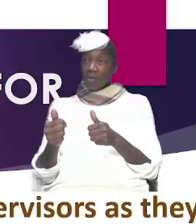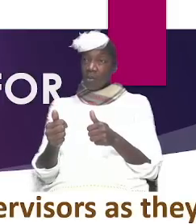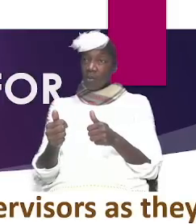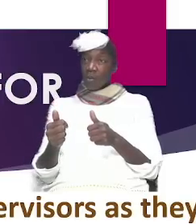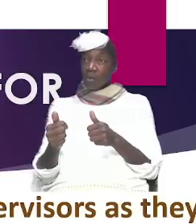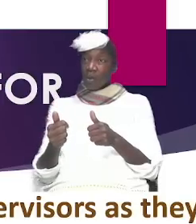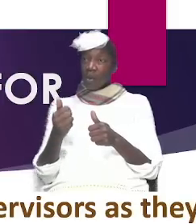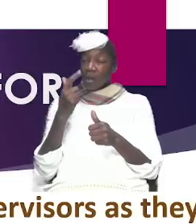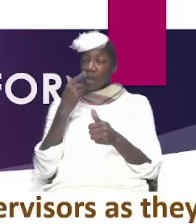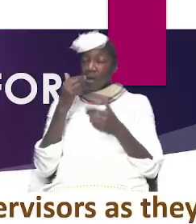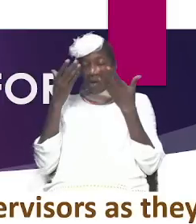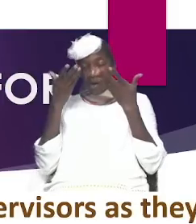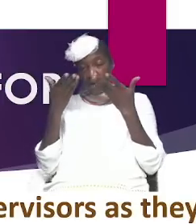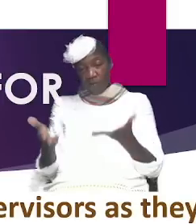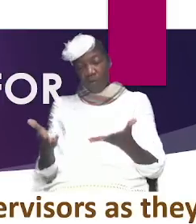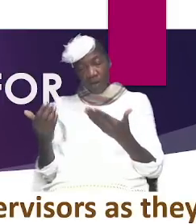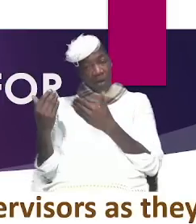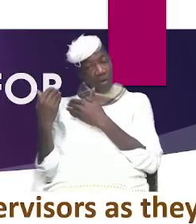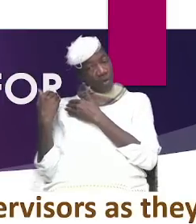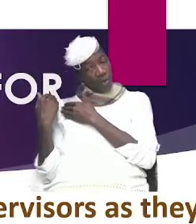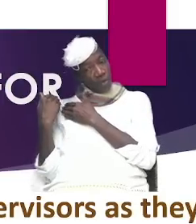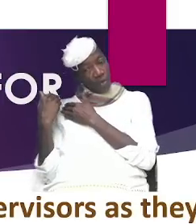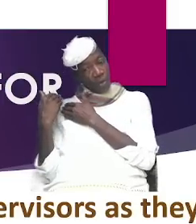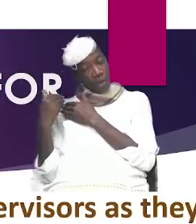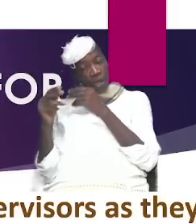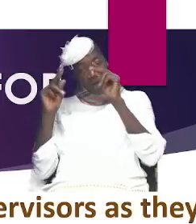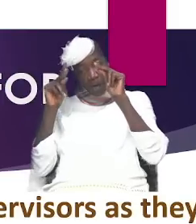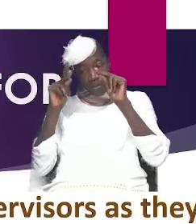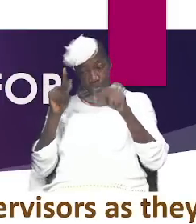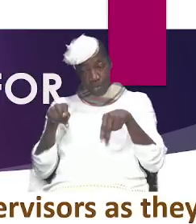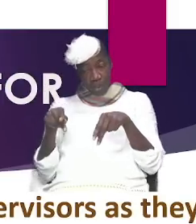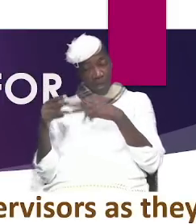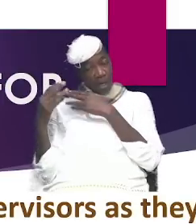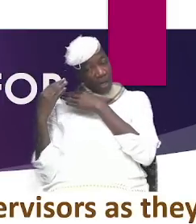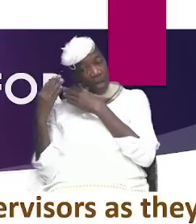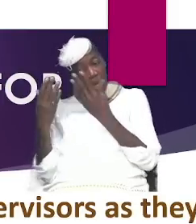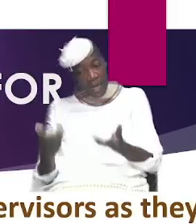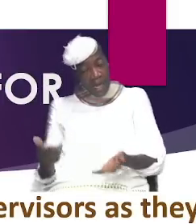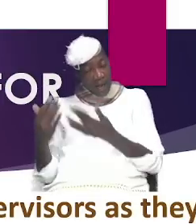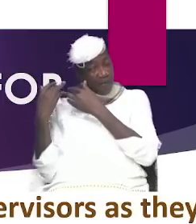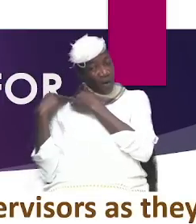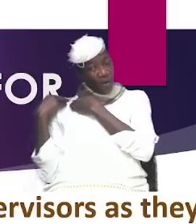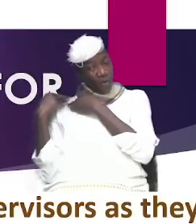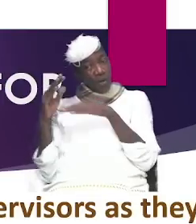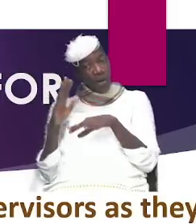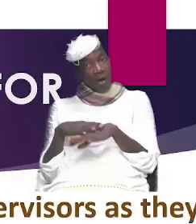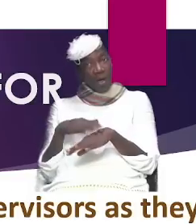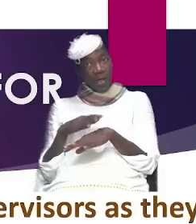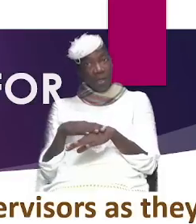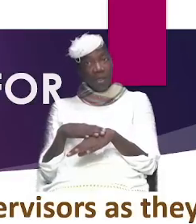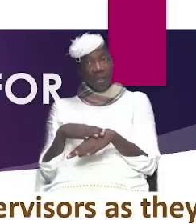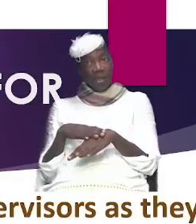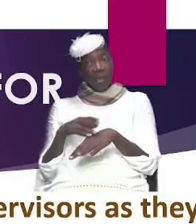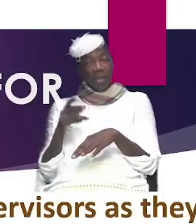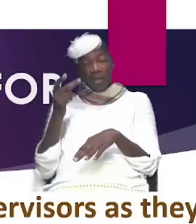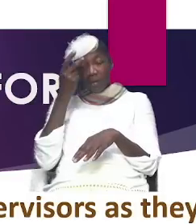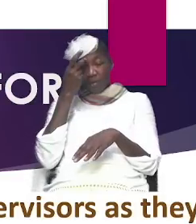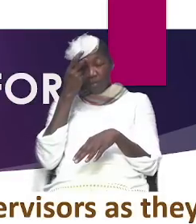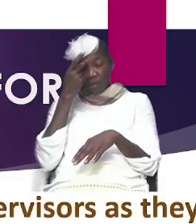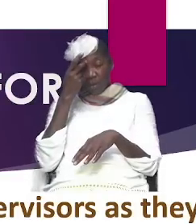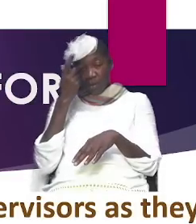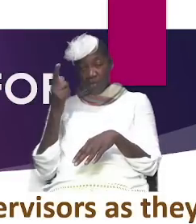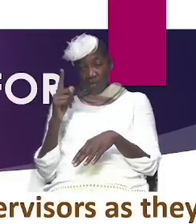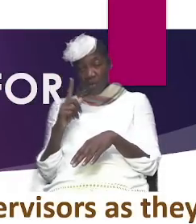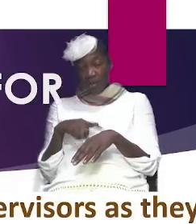the heavy load and those who were putting the heavy load on. And he was preaching. If you notice that Paul was actually at one point